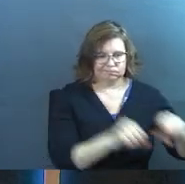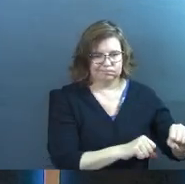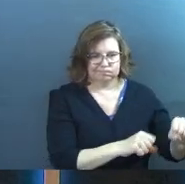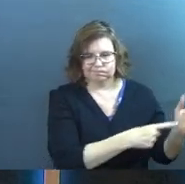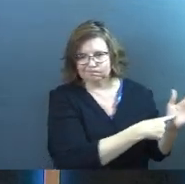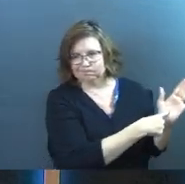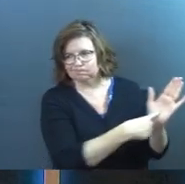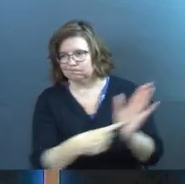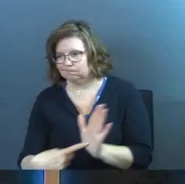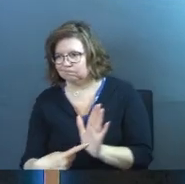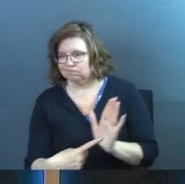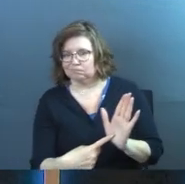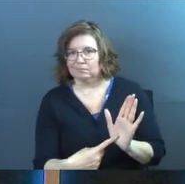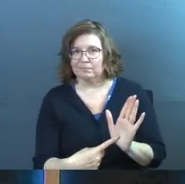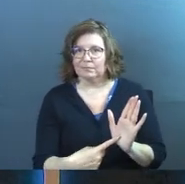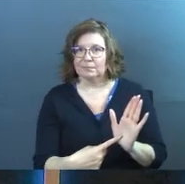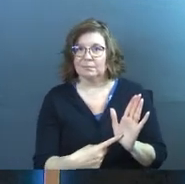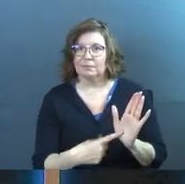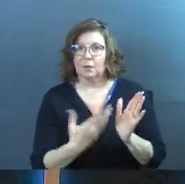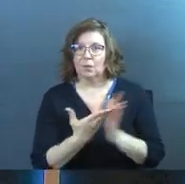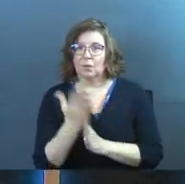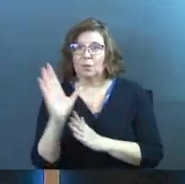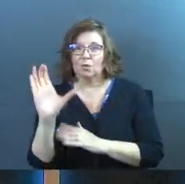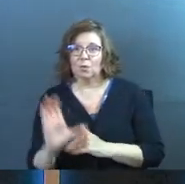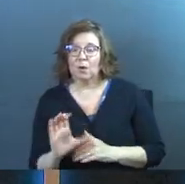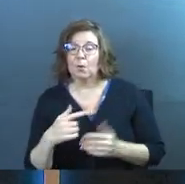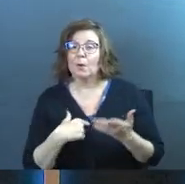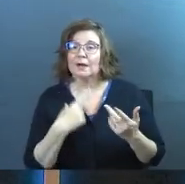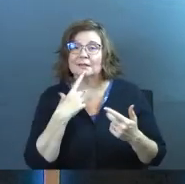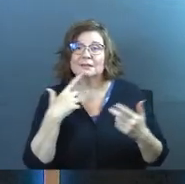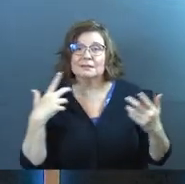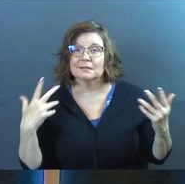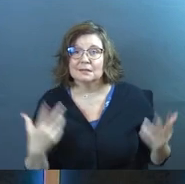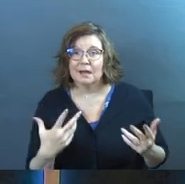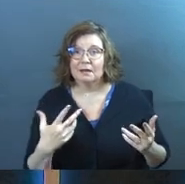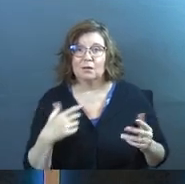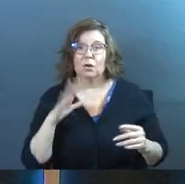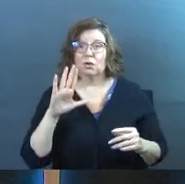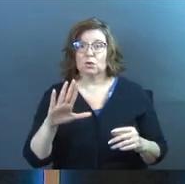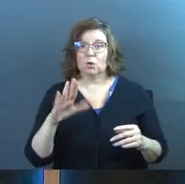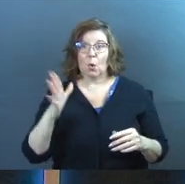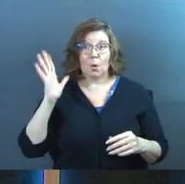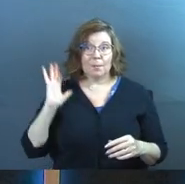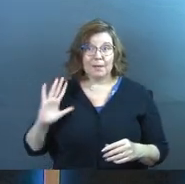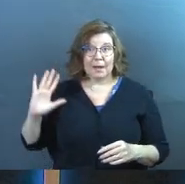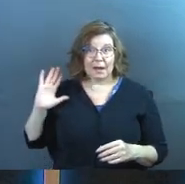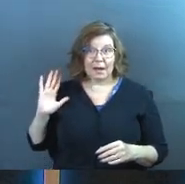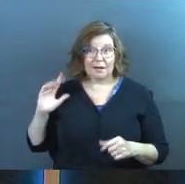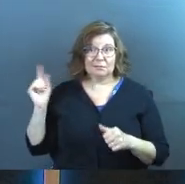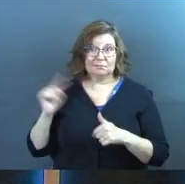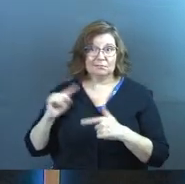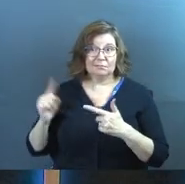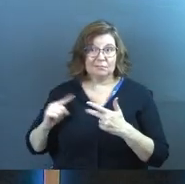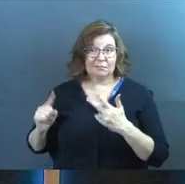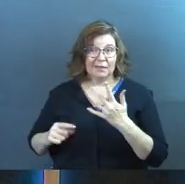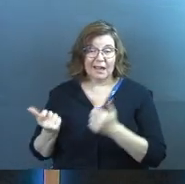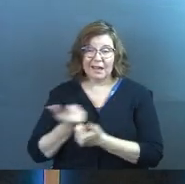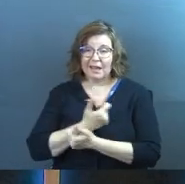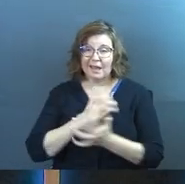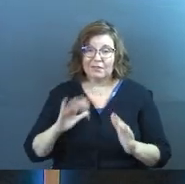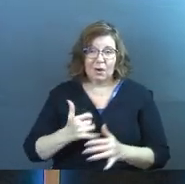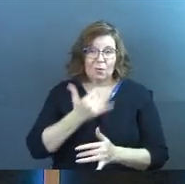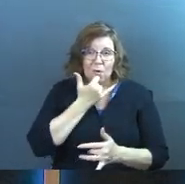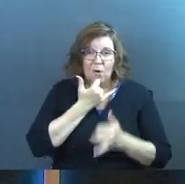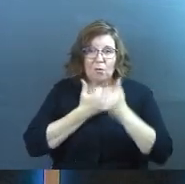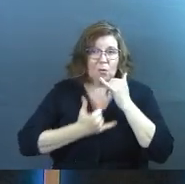them by the cross. Now keep that up for just a second. Here's what it's trying to say. It's trying to say your past, everything that you've ever done